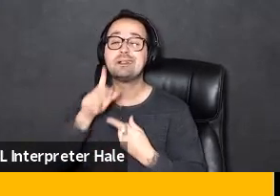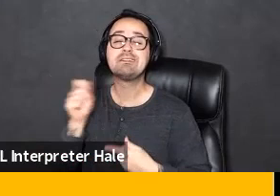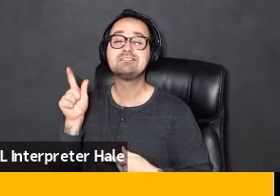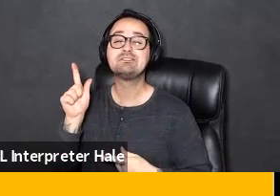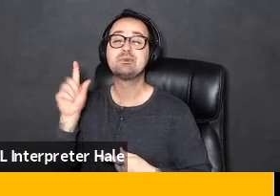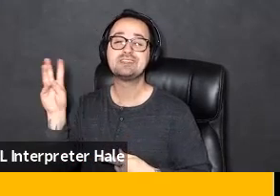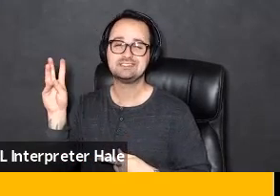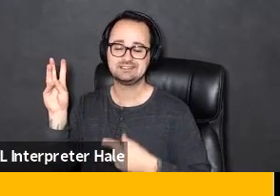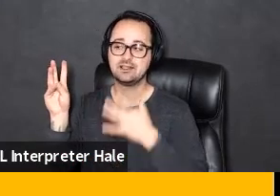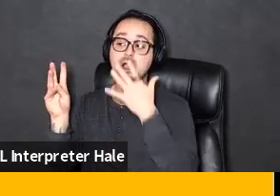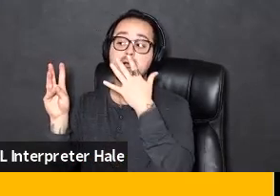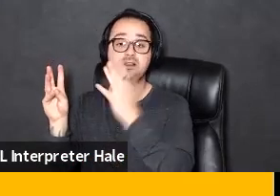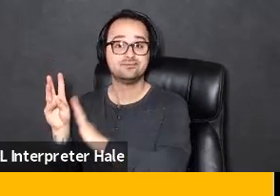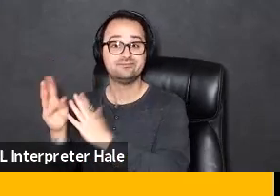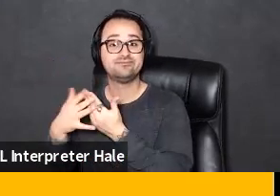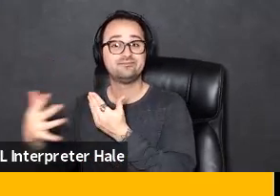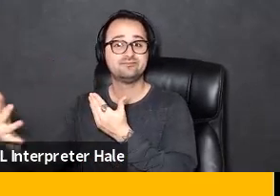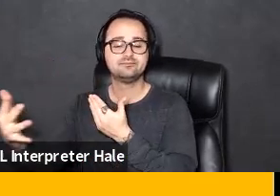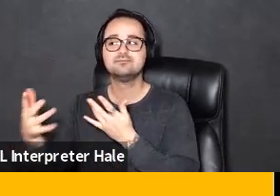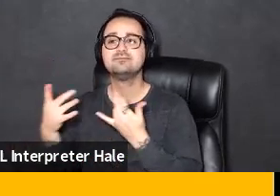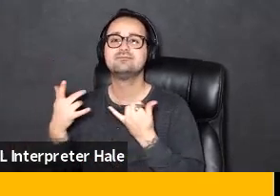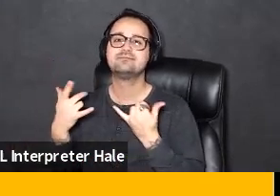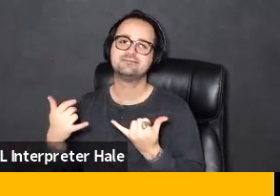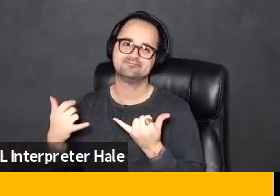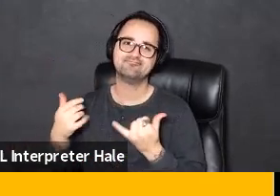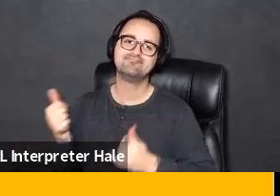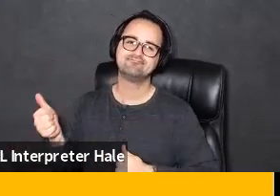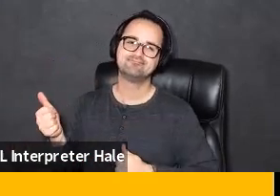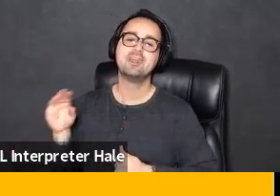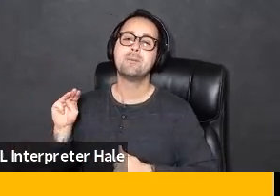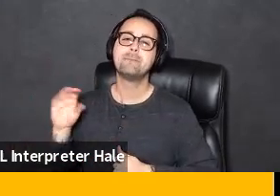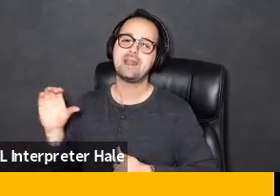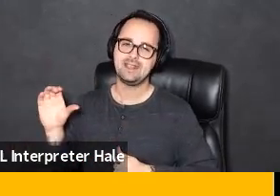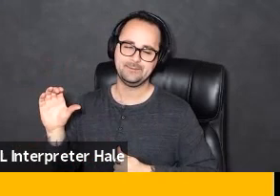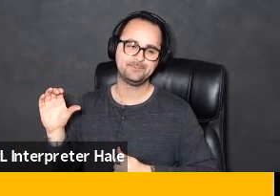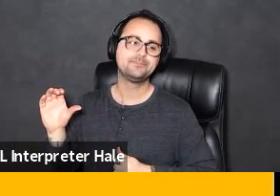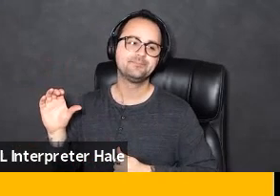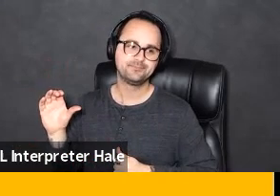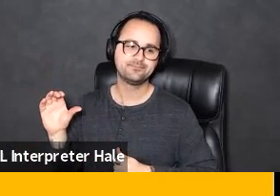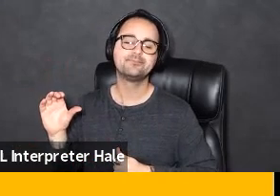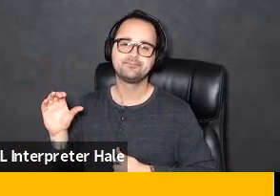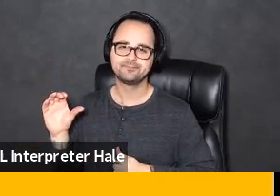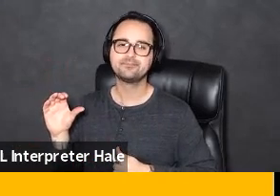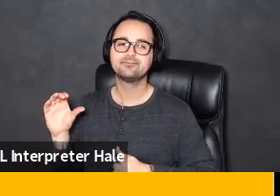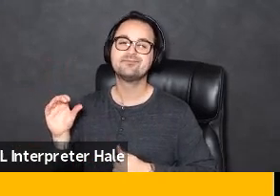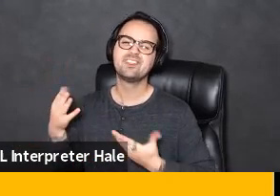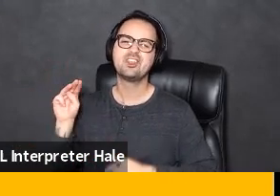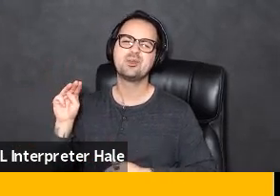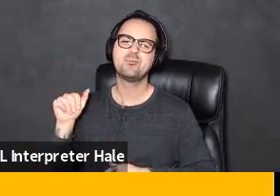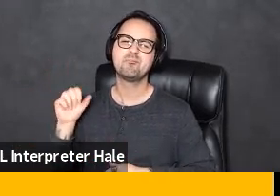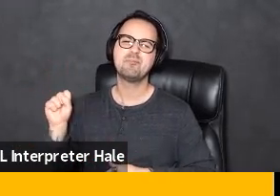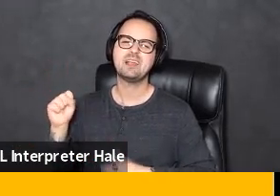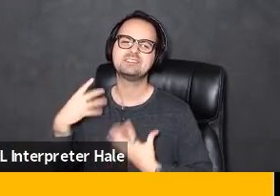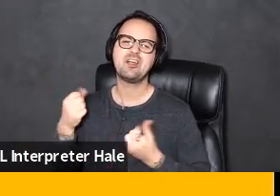that time, after age 26, now they're on what would be Medicaid, that would be Mass Health here in Massachusetts.